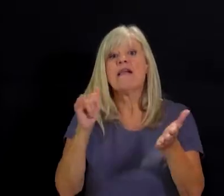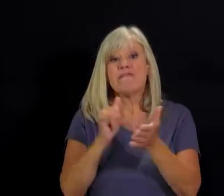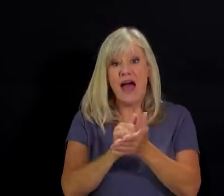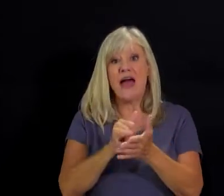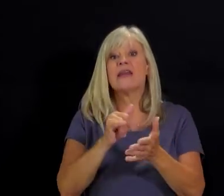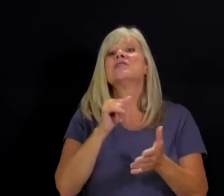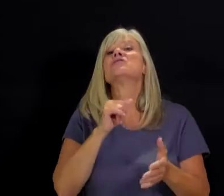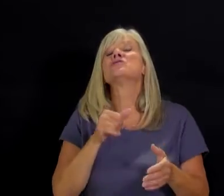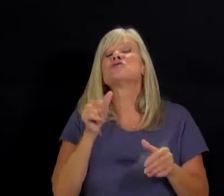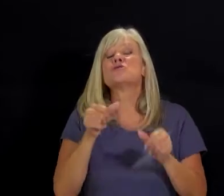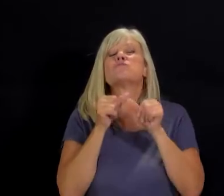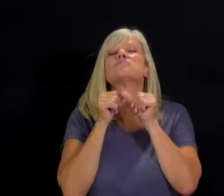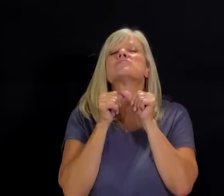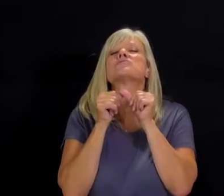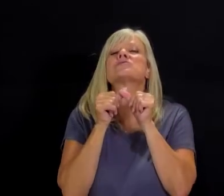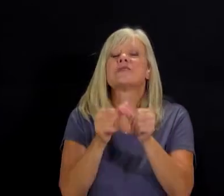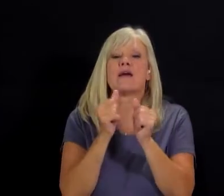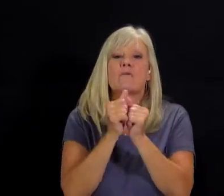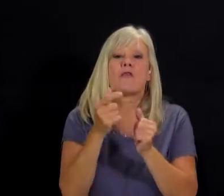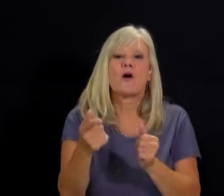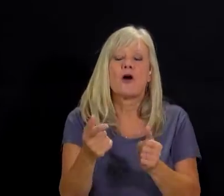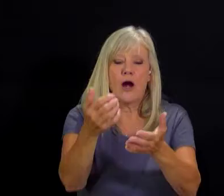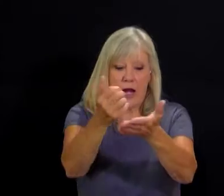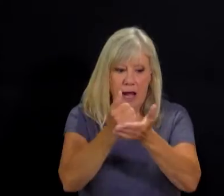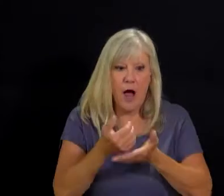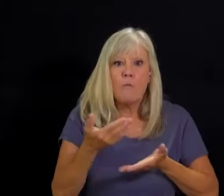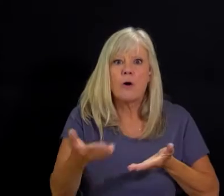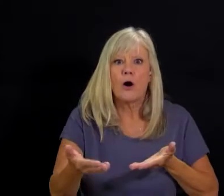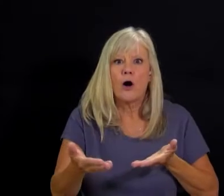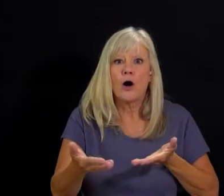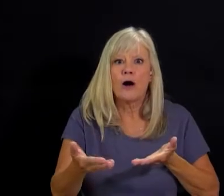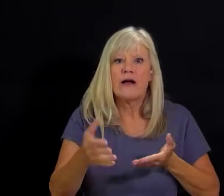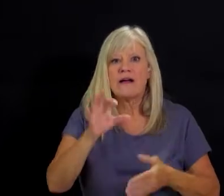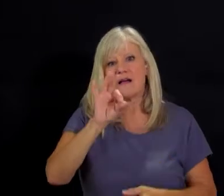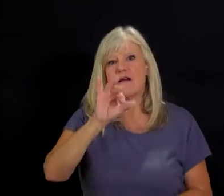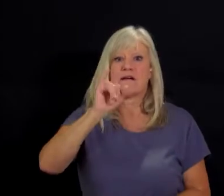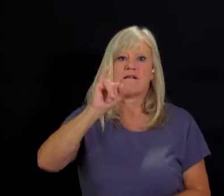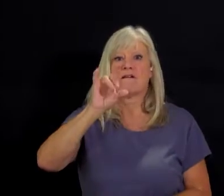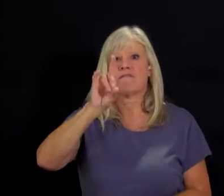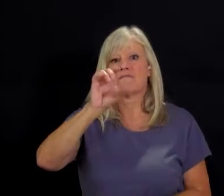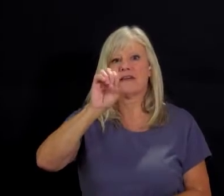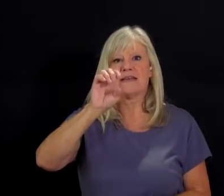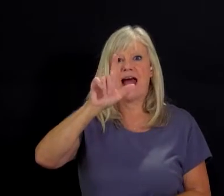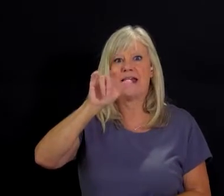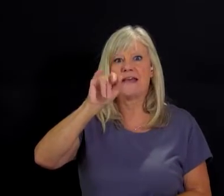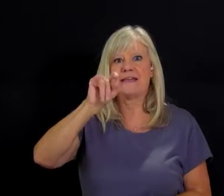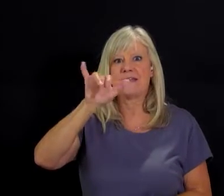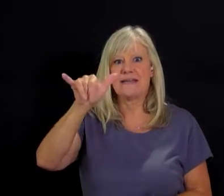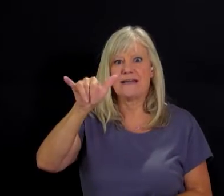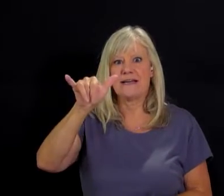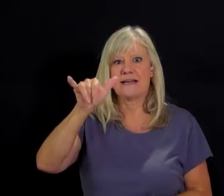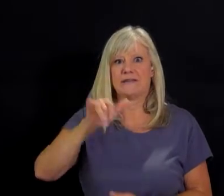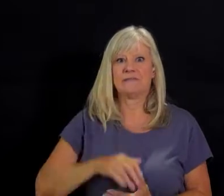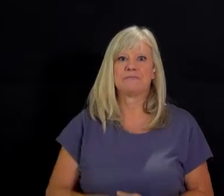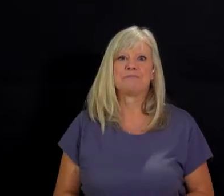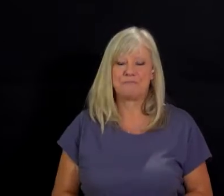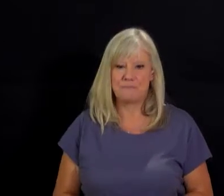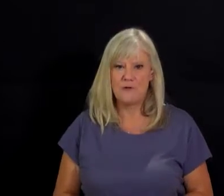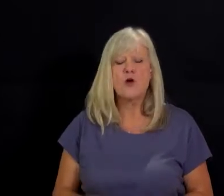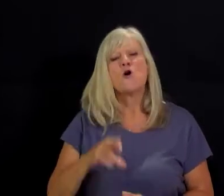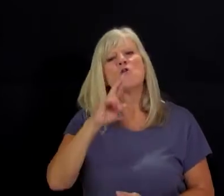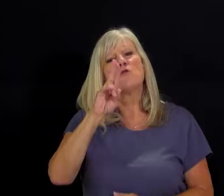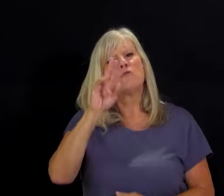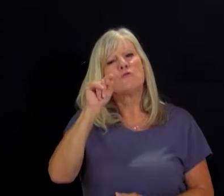loyalty and fidelity, that great Hebrew word, chesed. Ruth knows the one whom